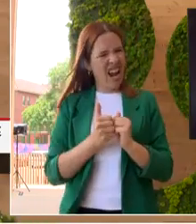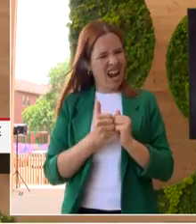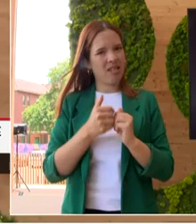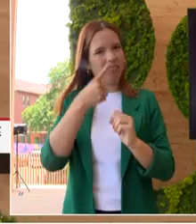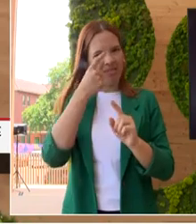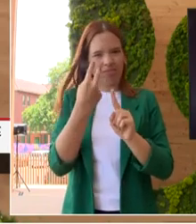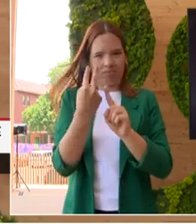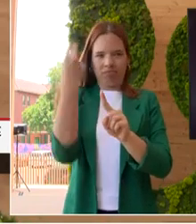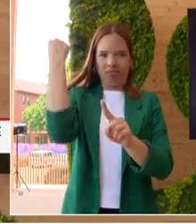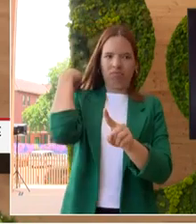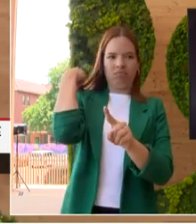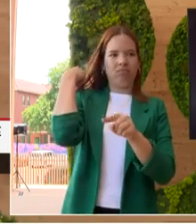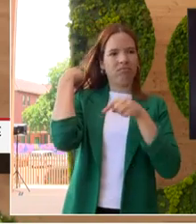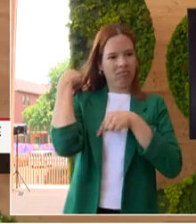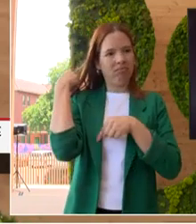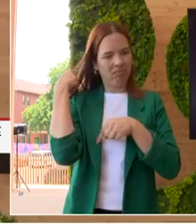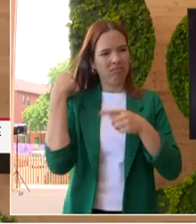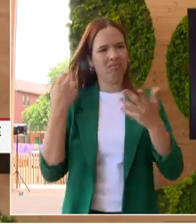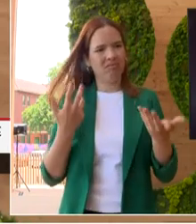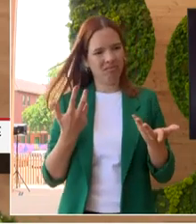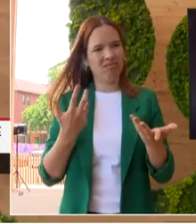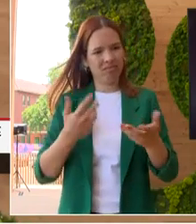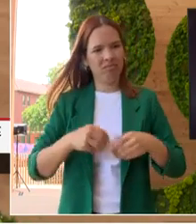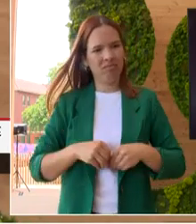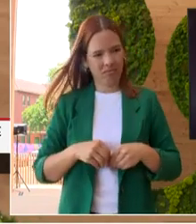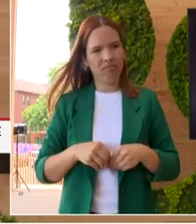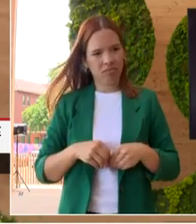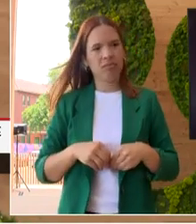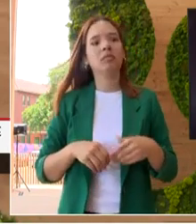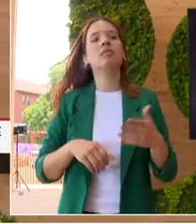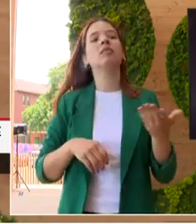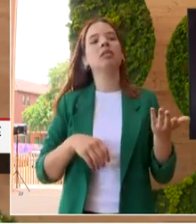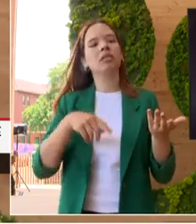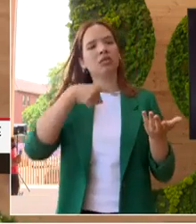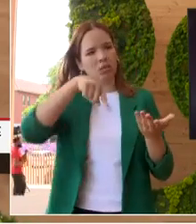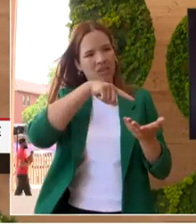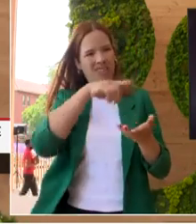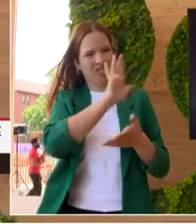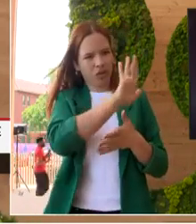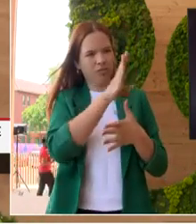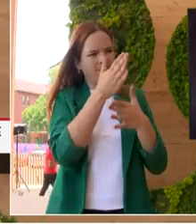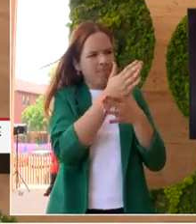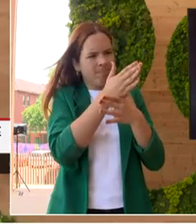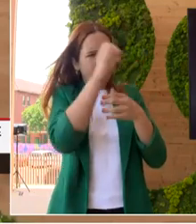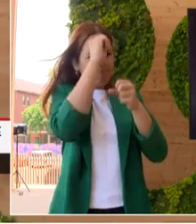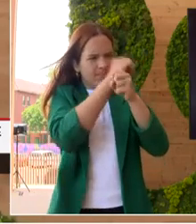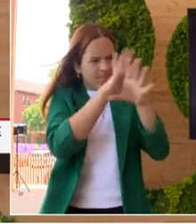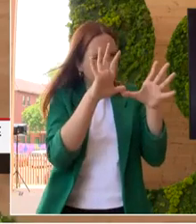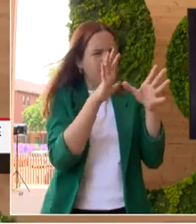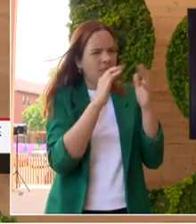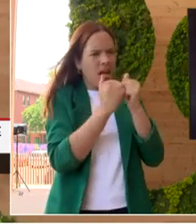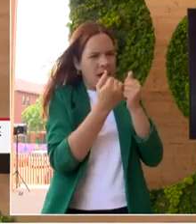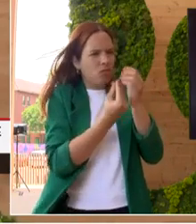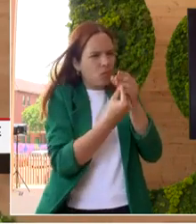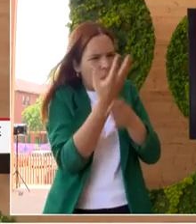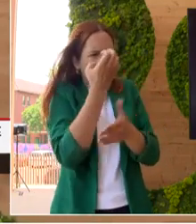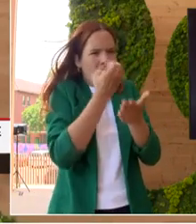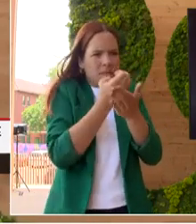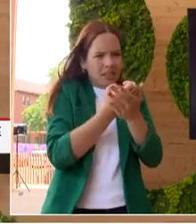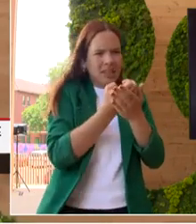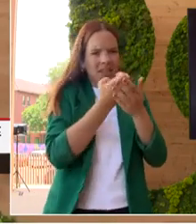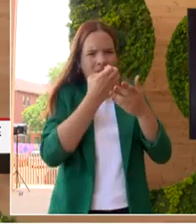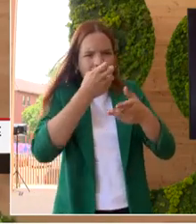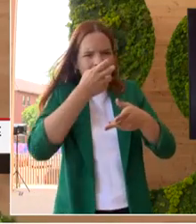Collective. They share our commitment to advancing economic opportunity while taking care of our